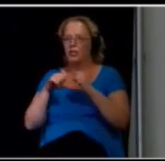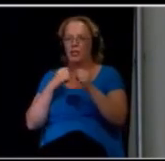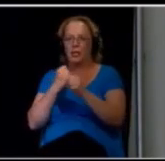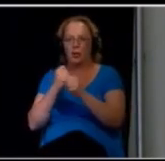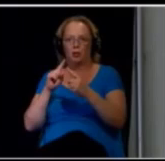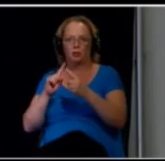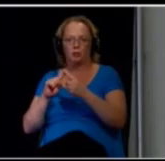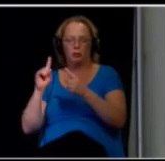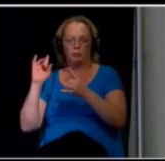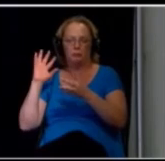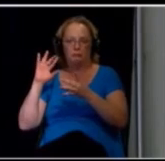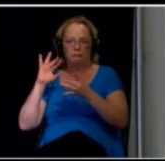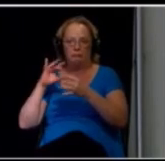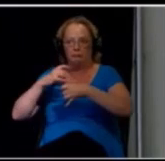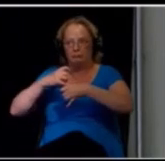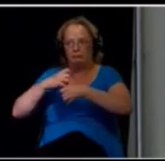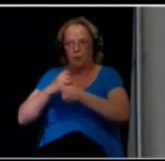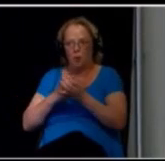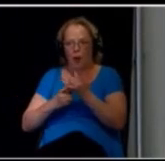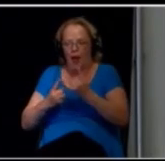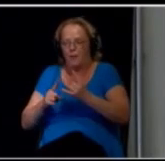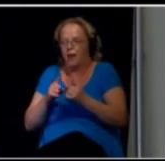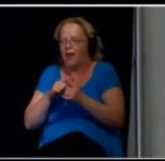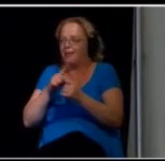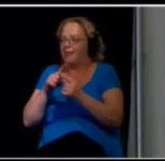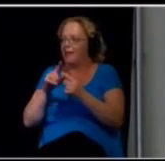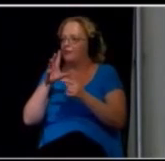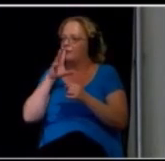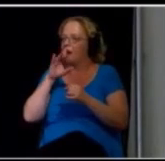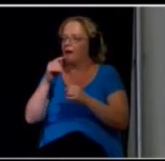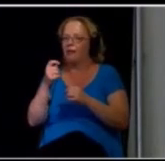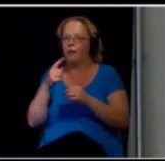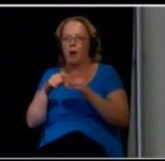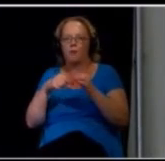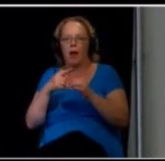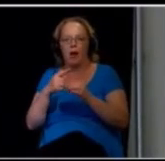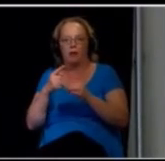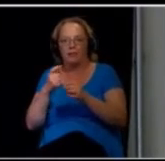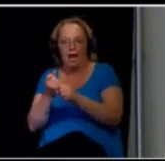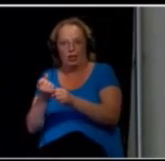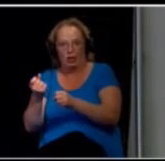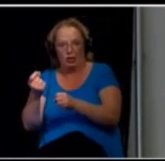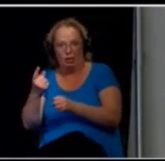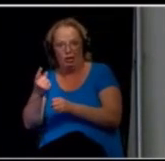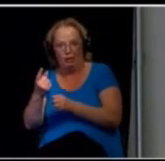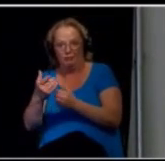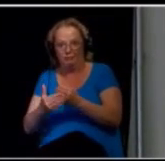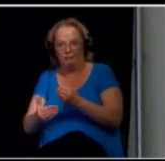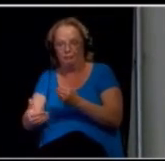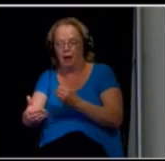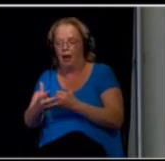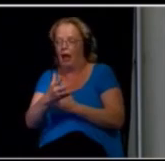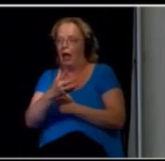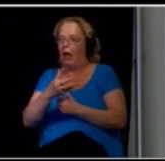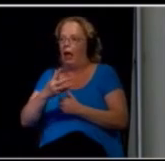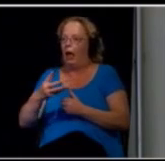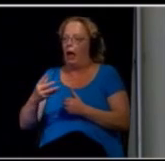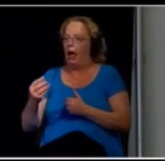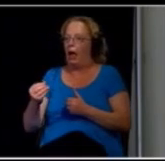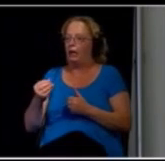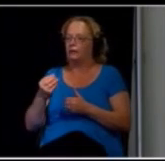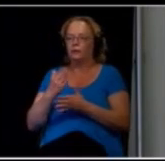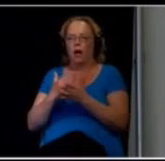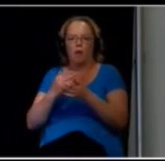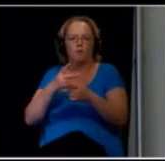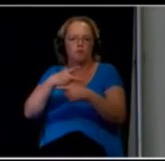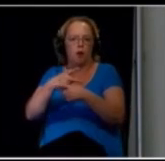and then we'll talk a little bit about the upcoming year, and then there's some